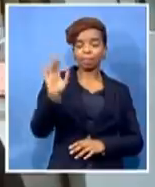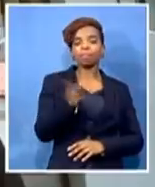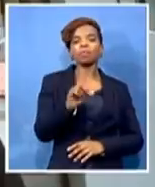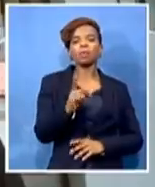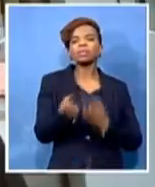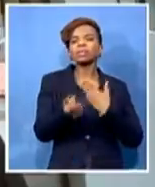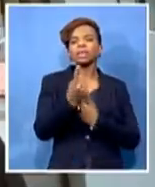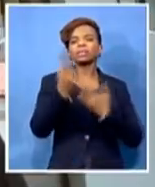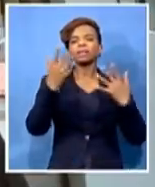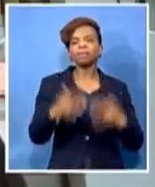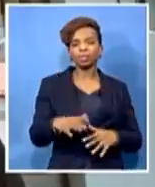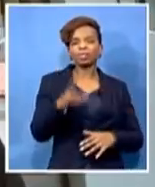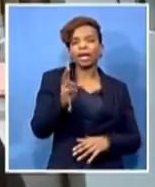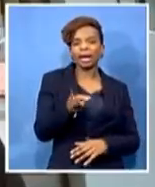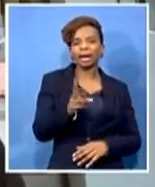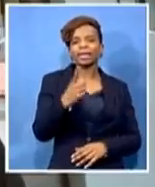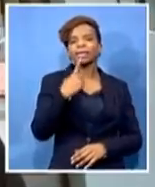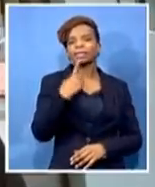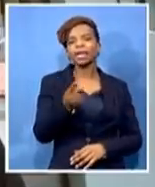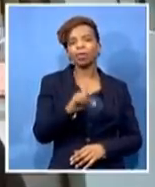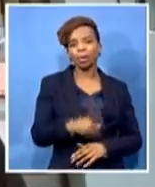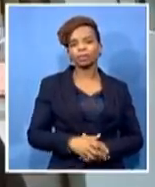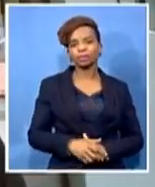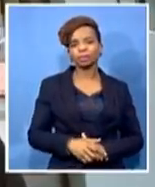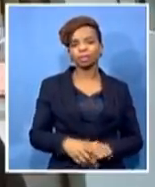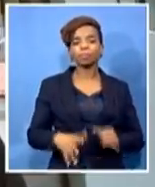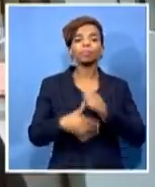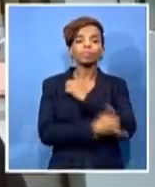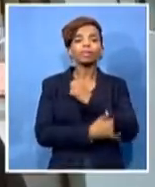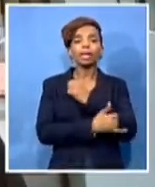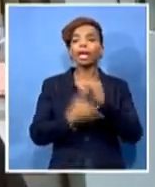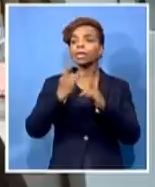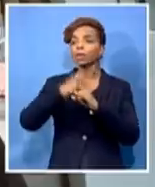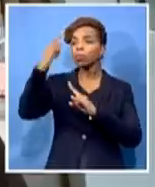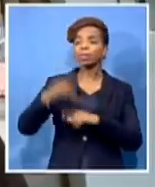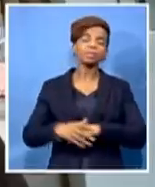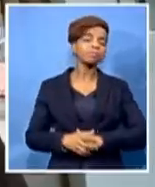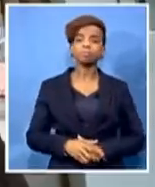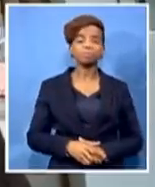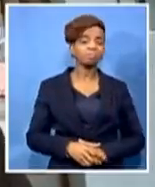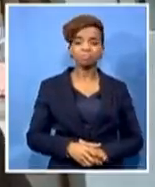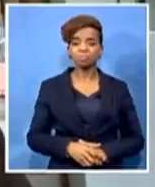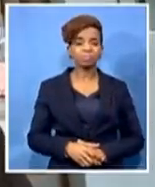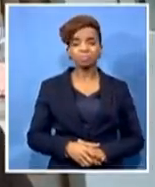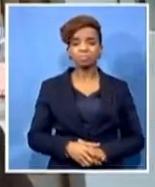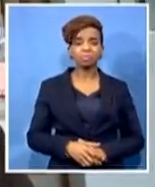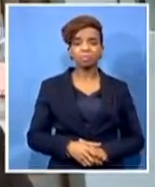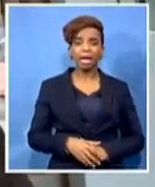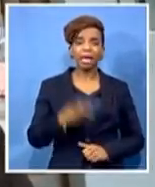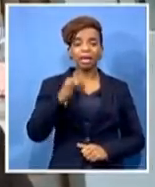as a nation as long as you have these porous borders. Down there, the people